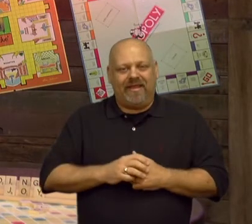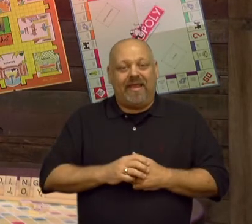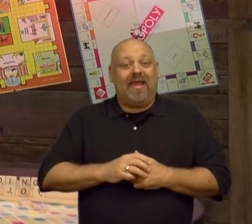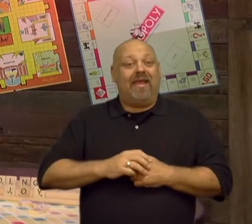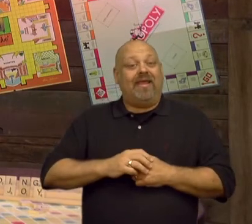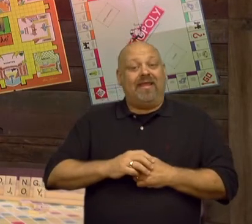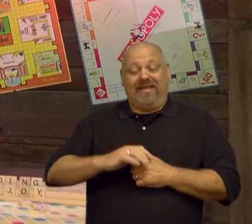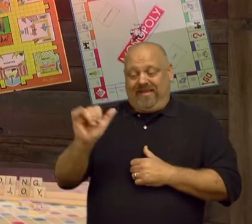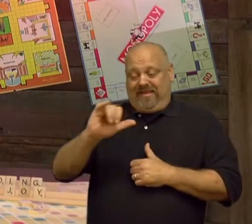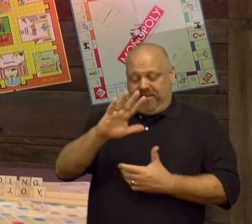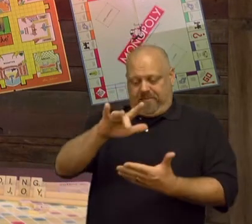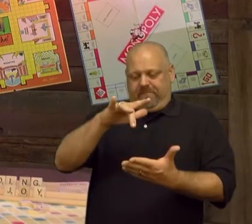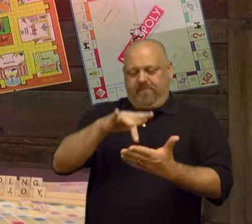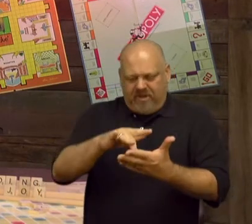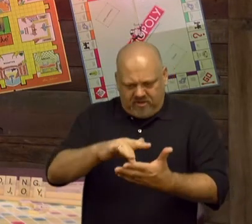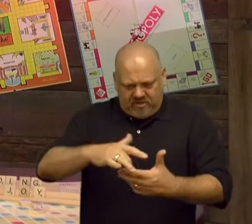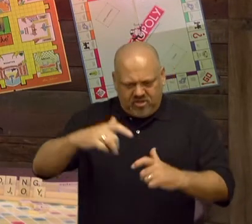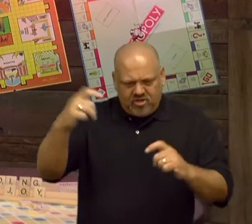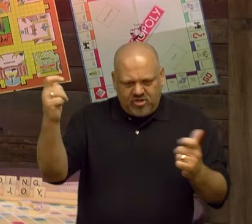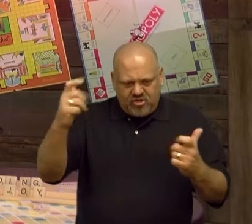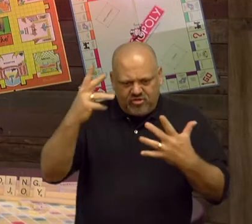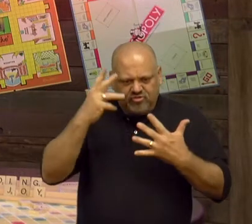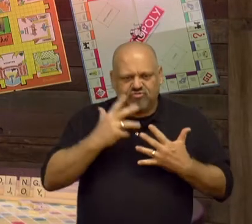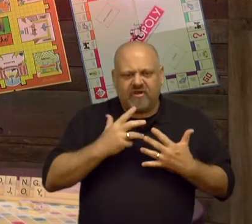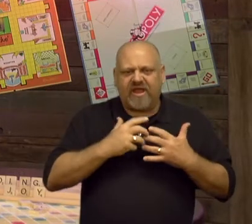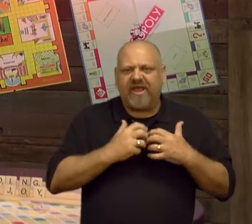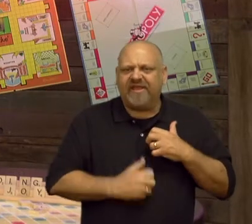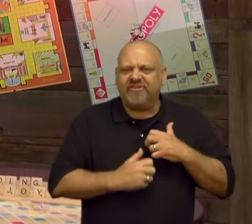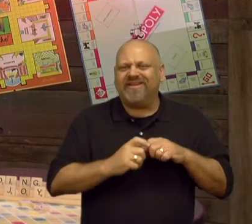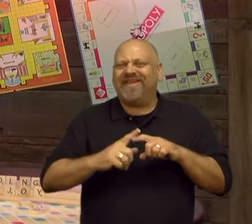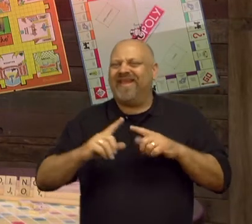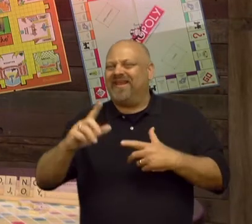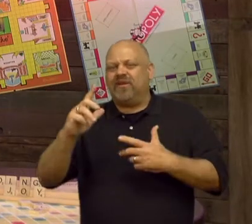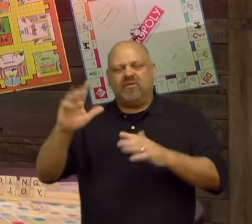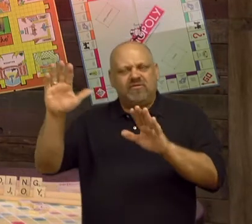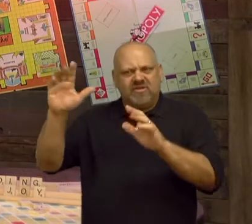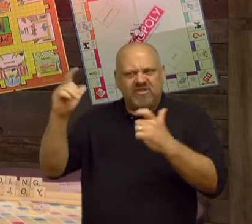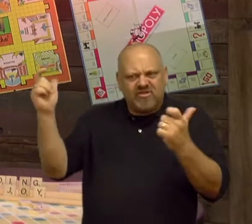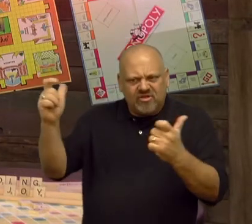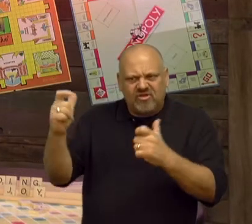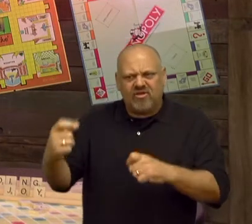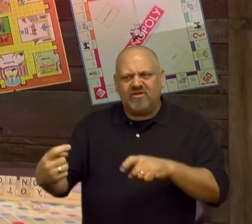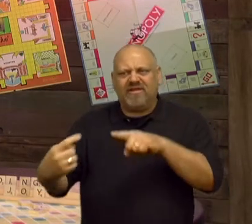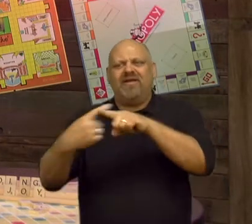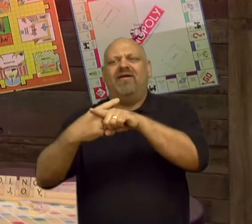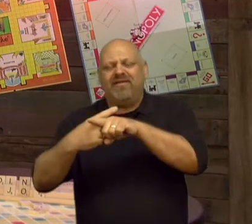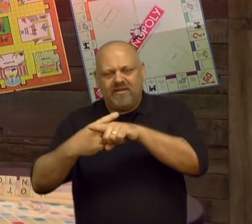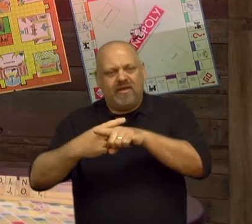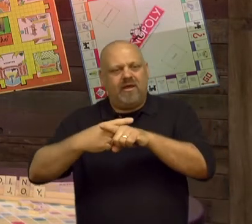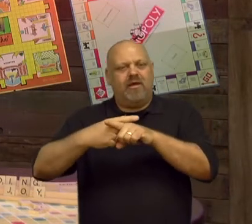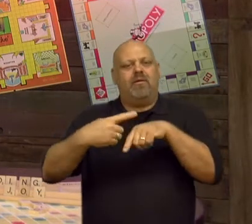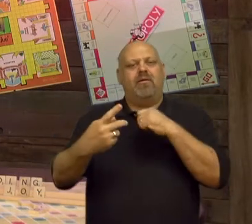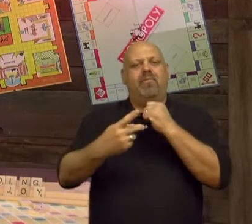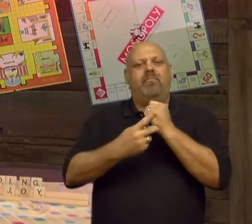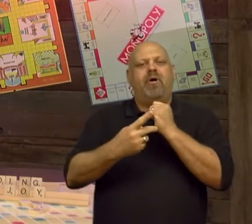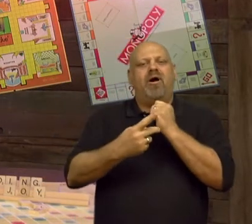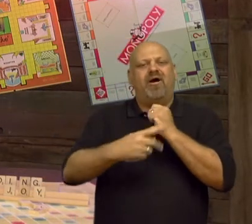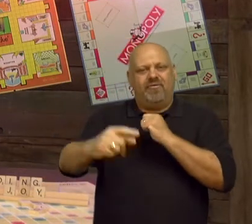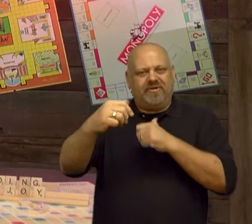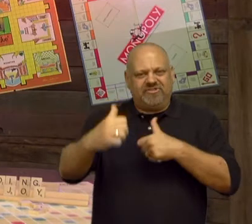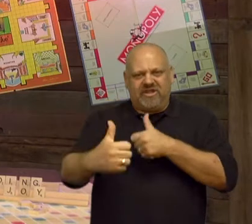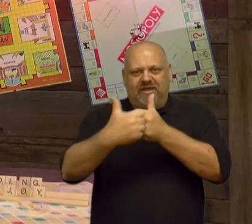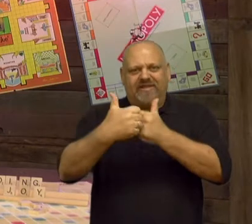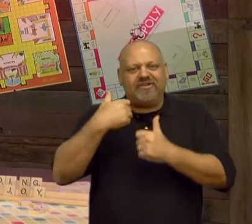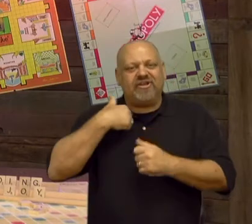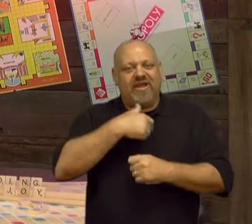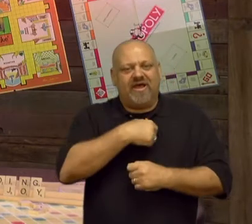gain." That even in the midst of great tragedies and great adversities, the Apostle Paul was challenging